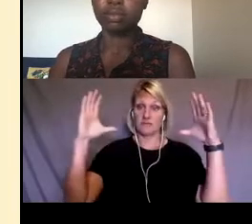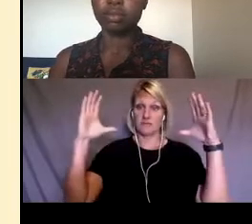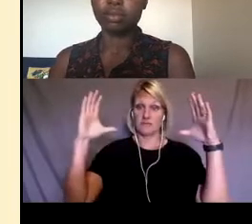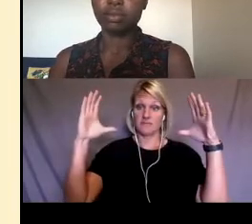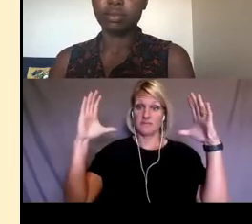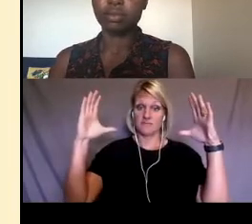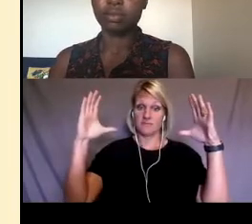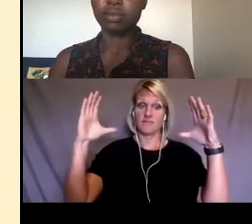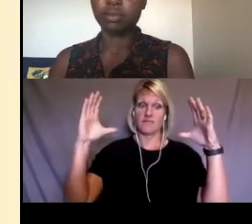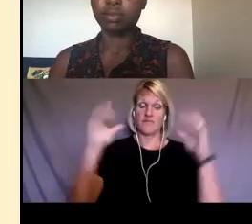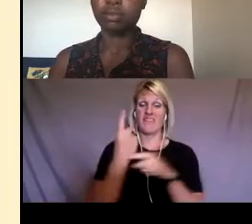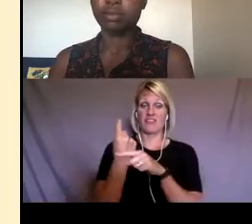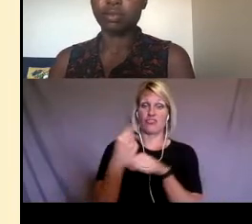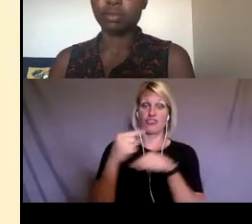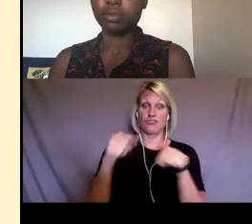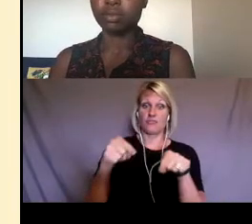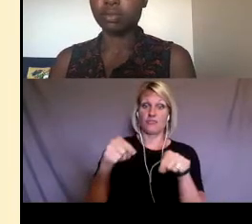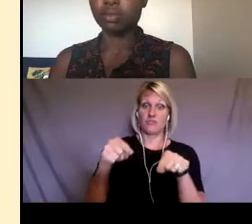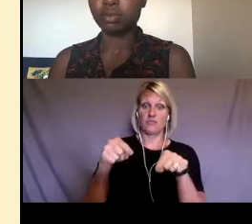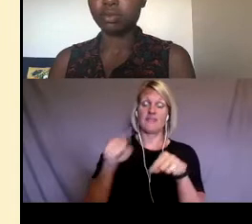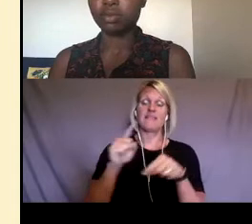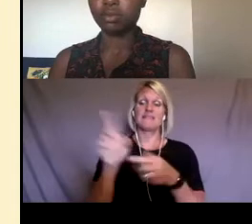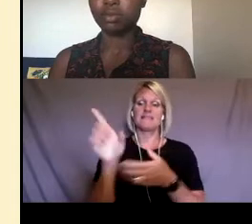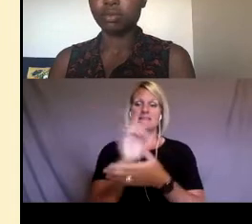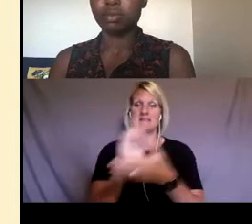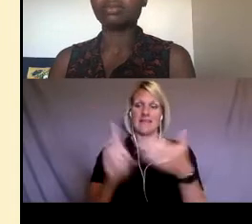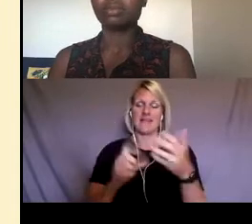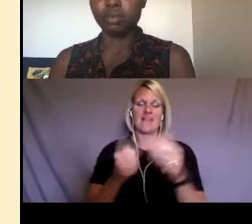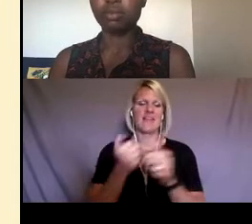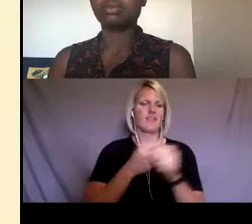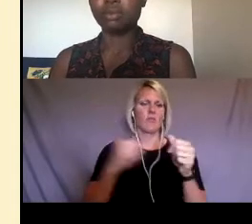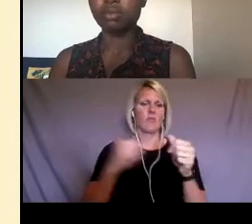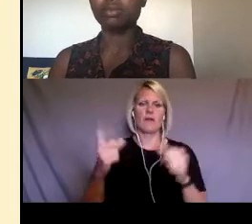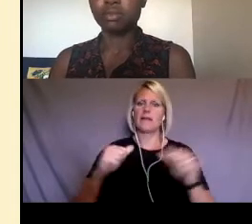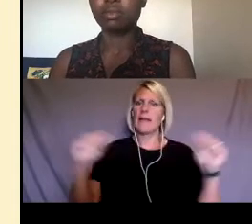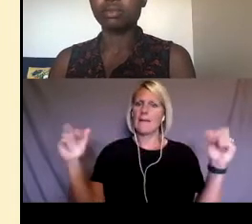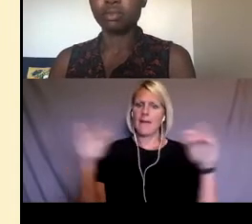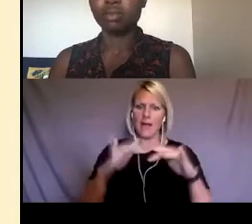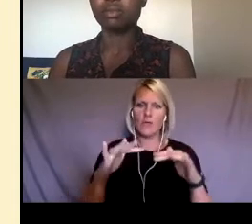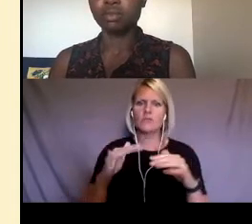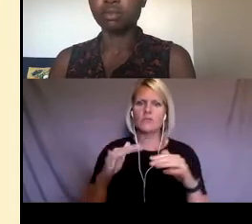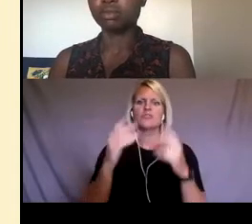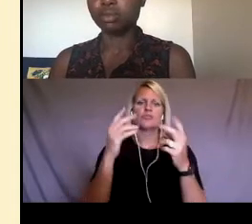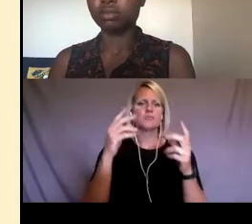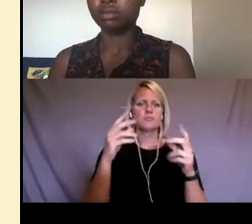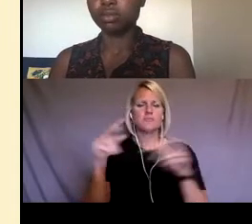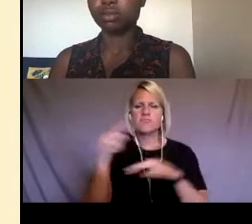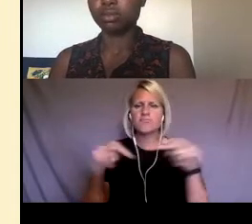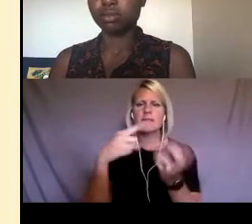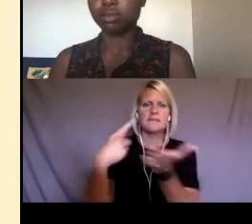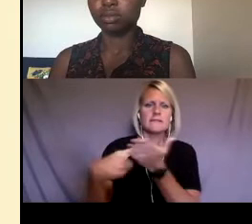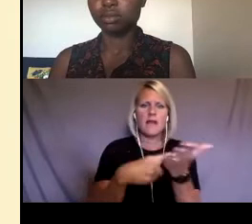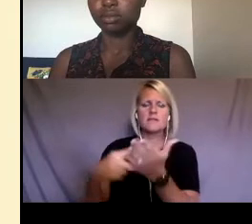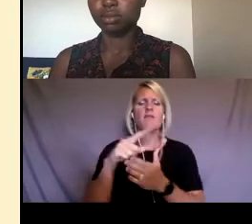last year, this is the design that everybody came out to discuss as far as what they want to see in their neighborhood. They want to see